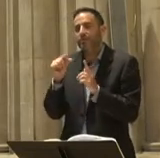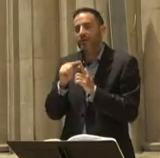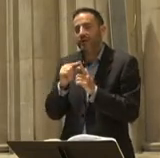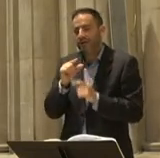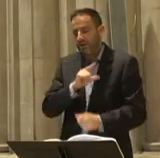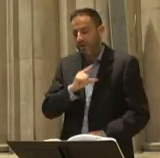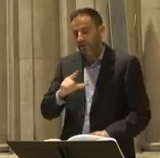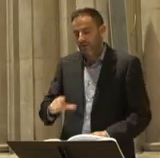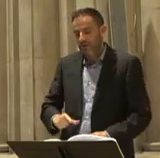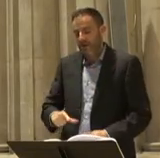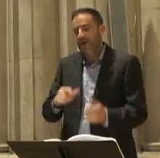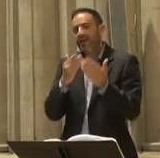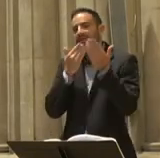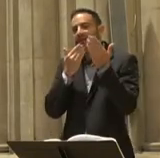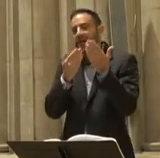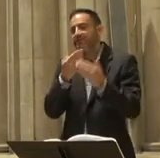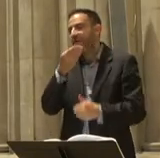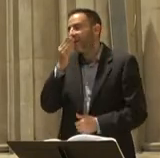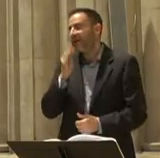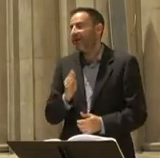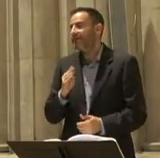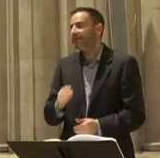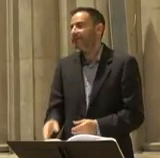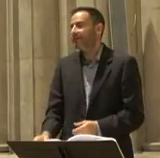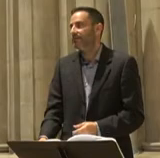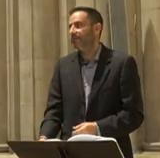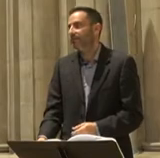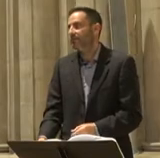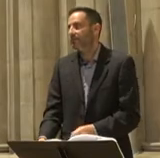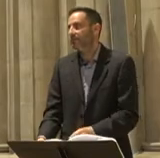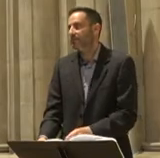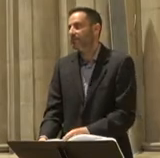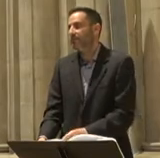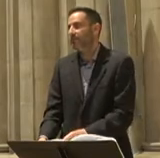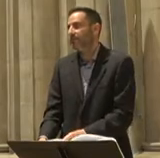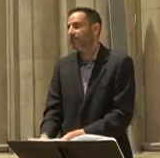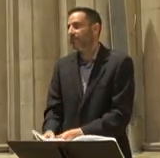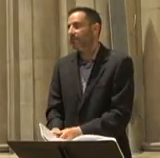The word of the Lord. Thanks be to God.